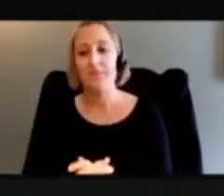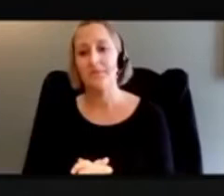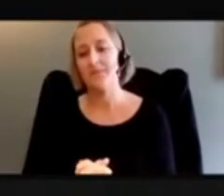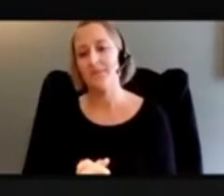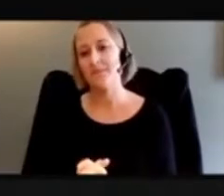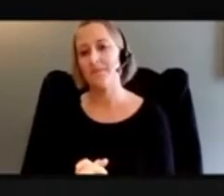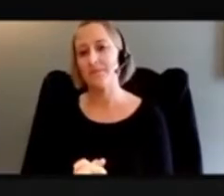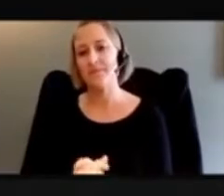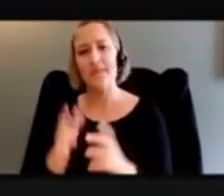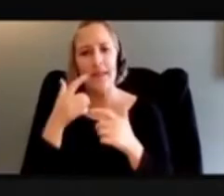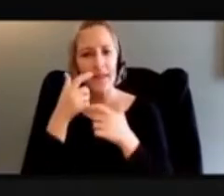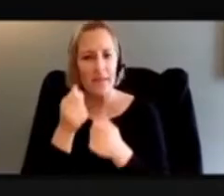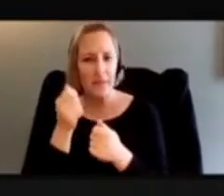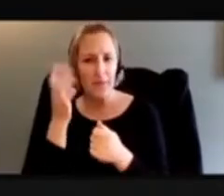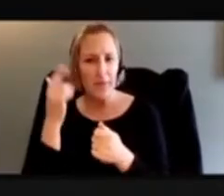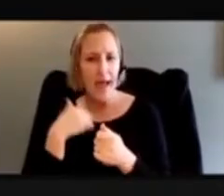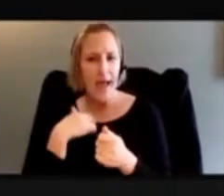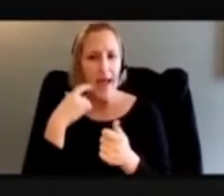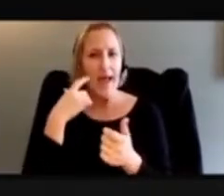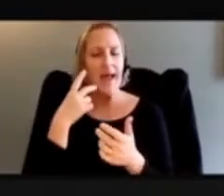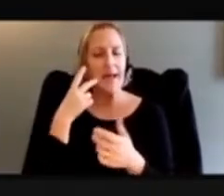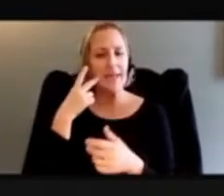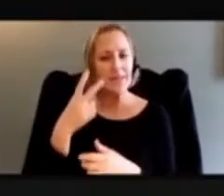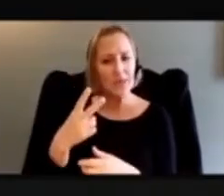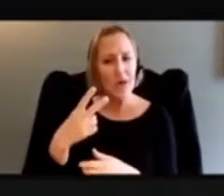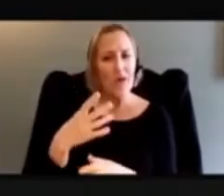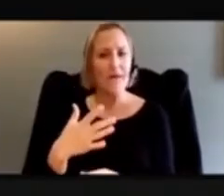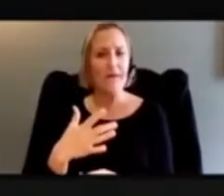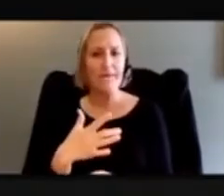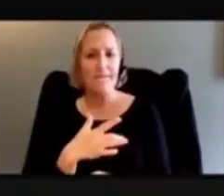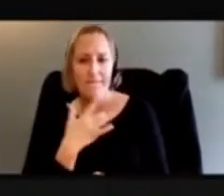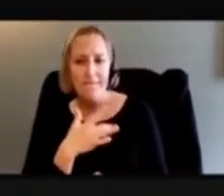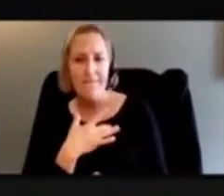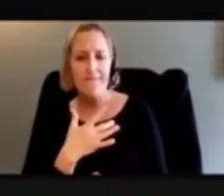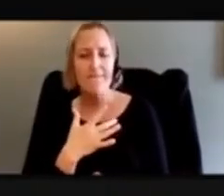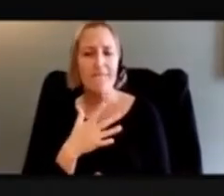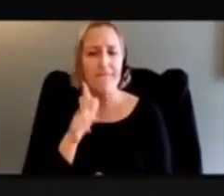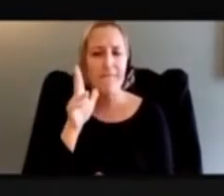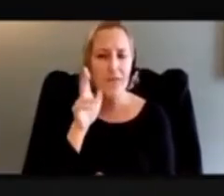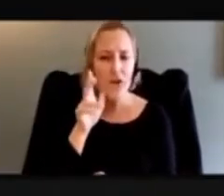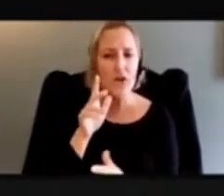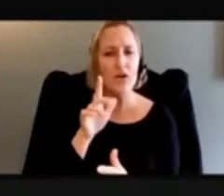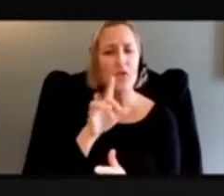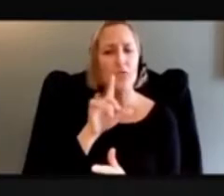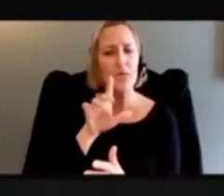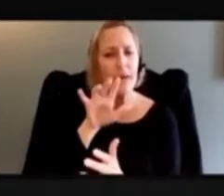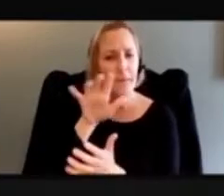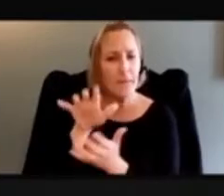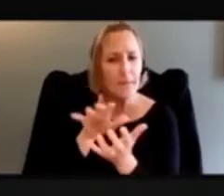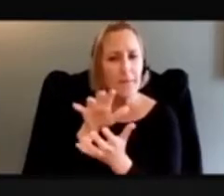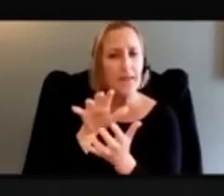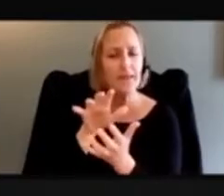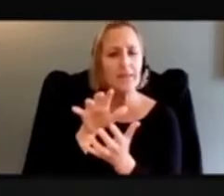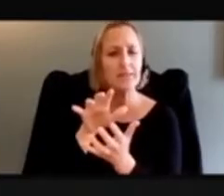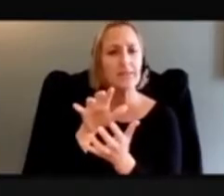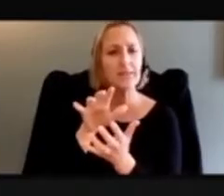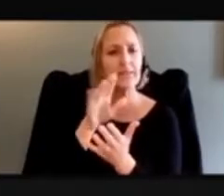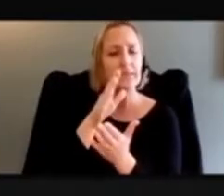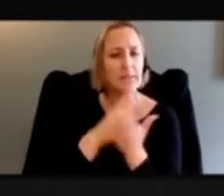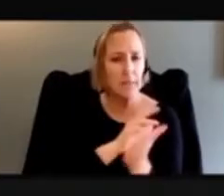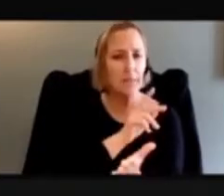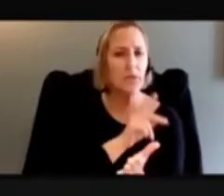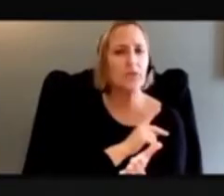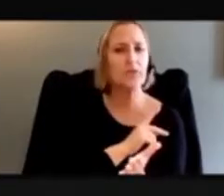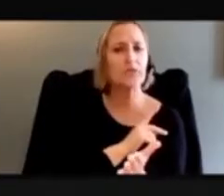It's interesting because I saw and felt and heard a real mixture of the personal and the professional throughout